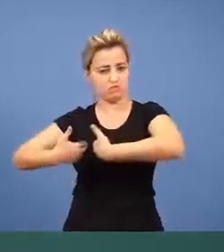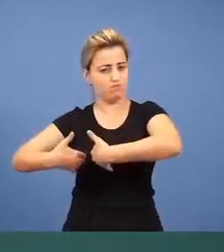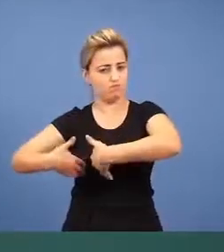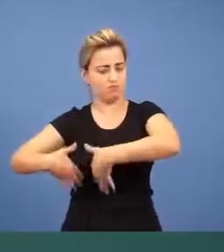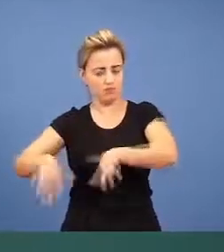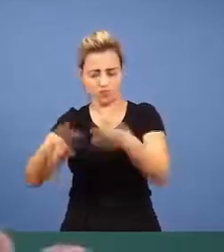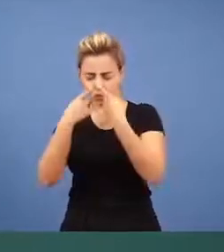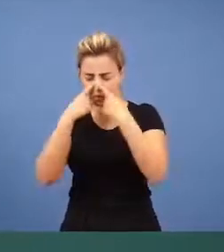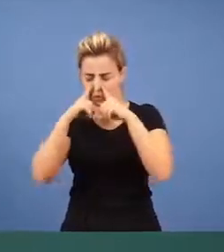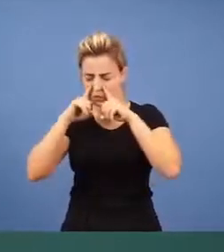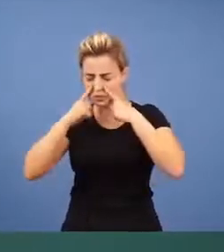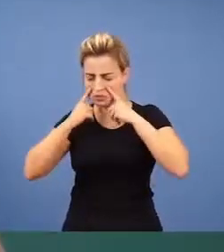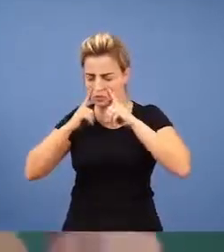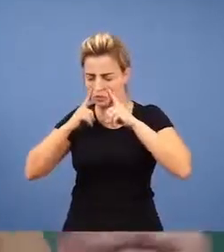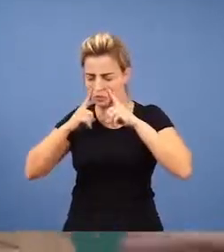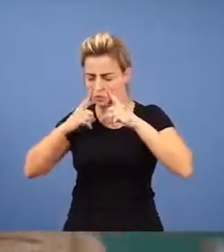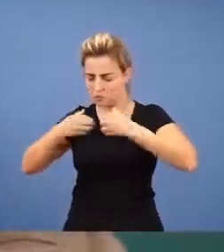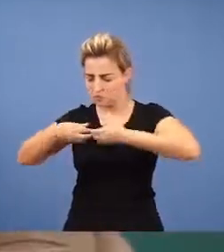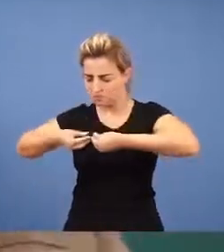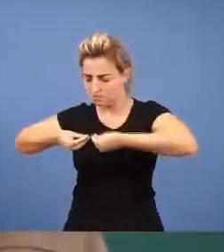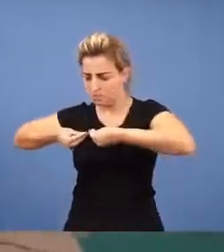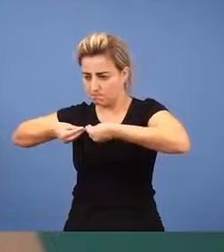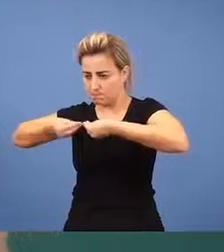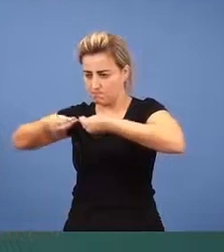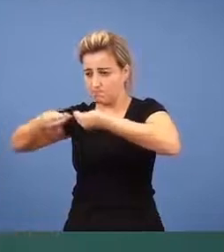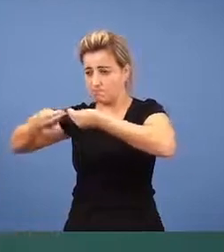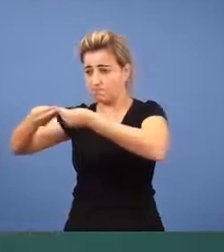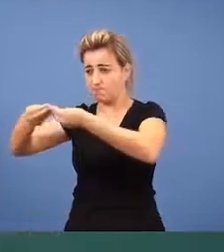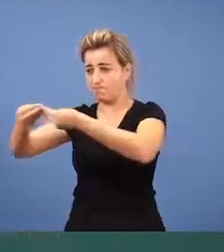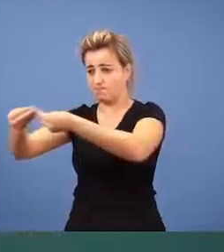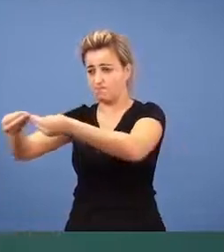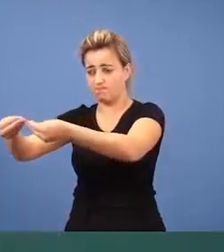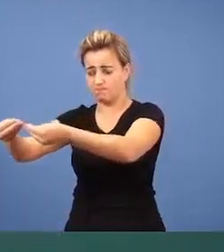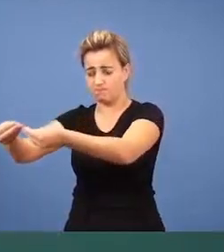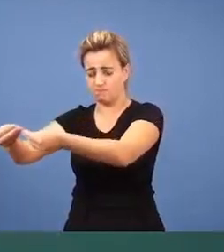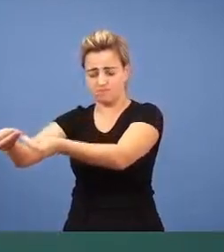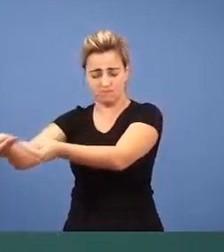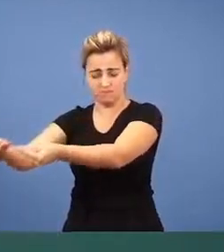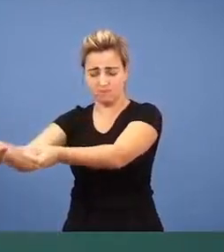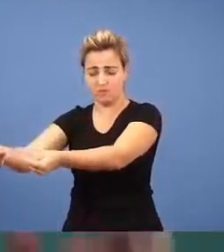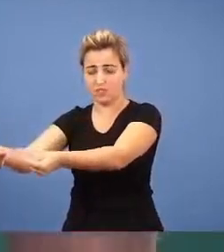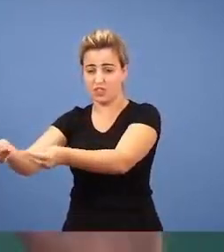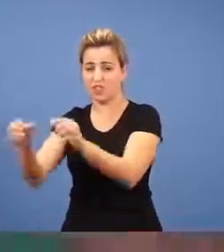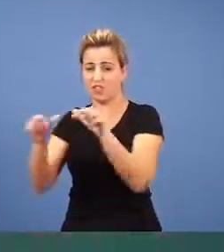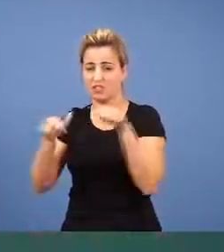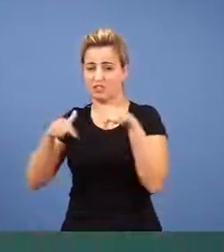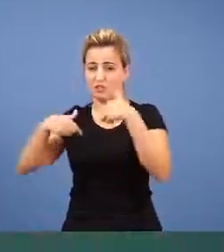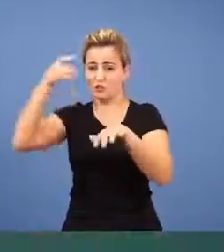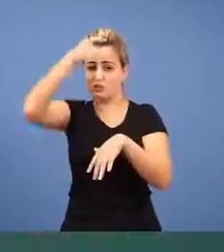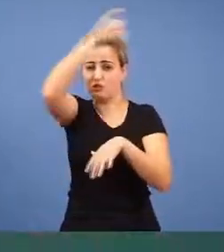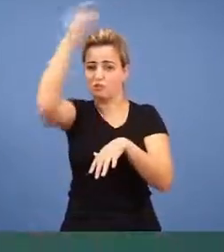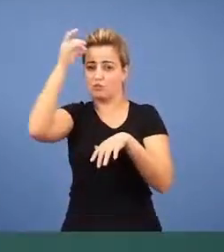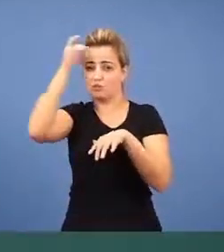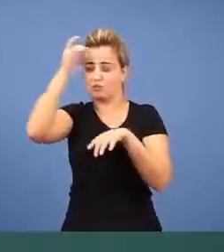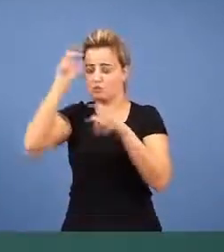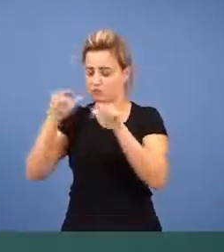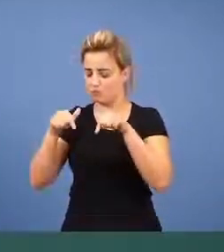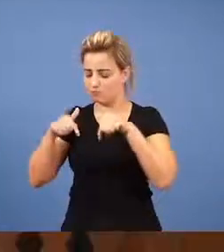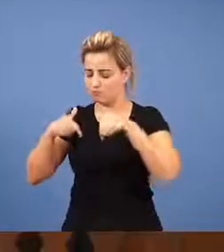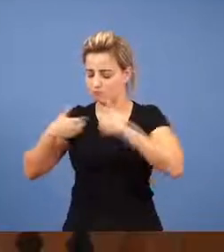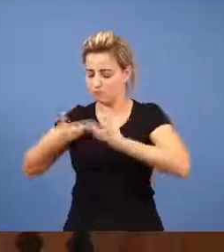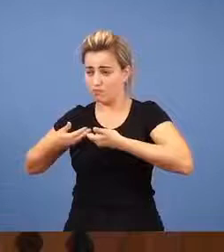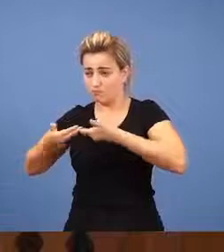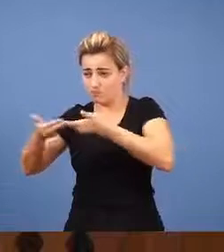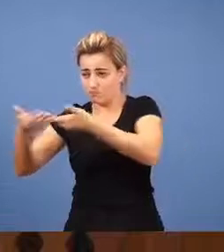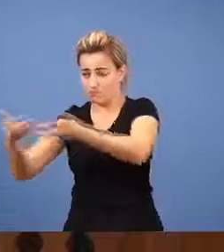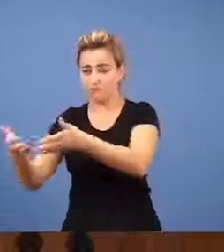The Lord is going to deliver you from your offenses." And the brethren, crying, gave